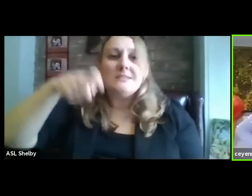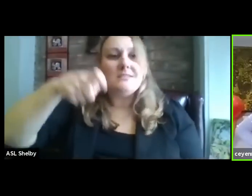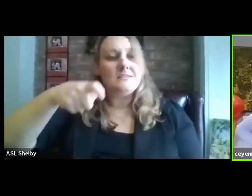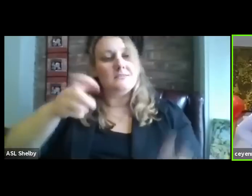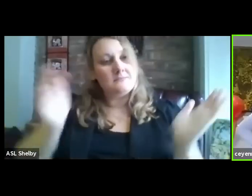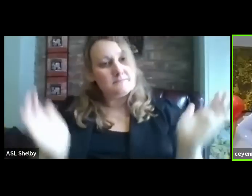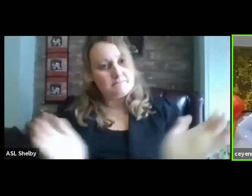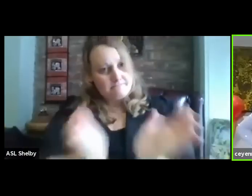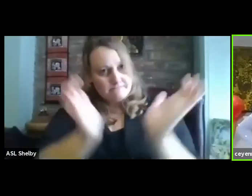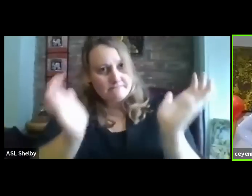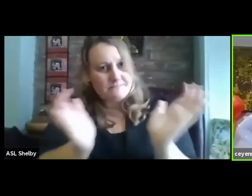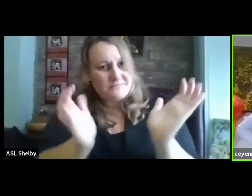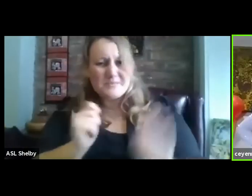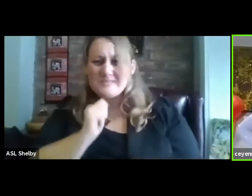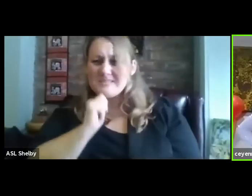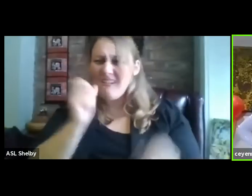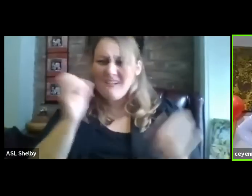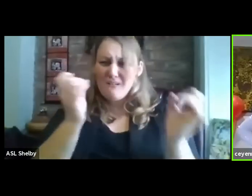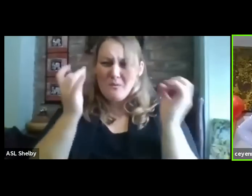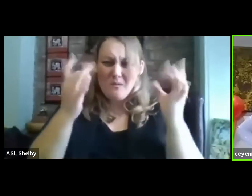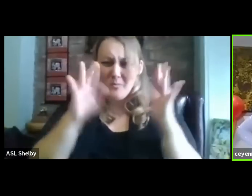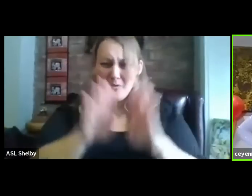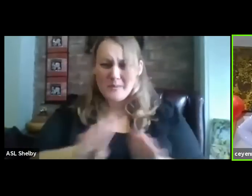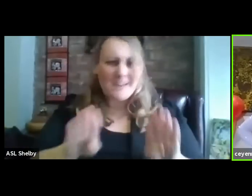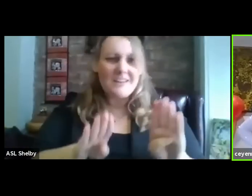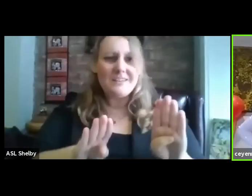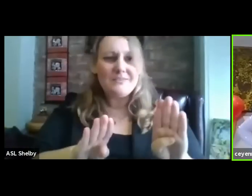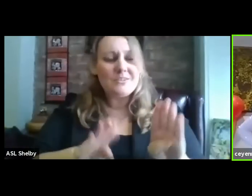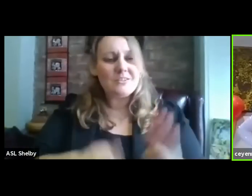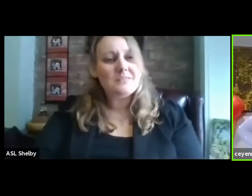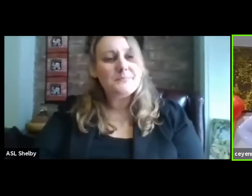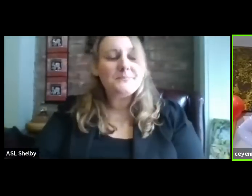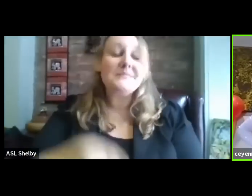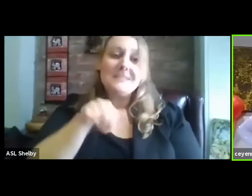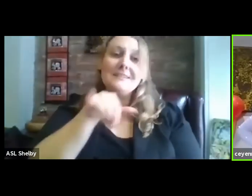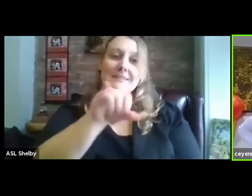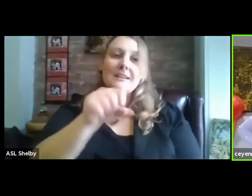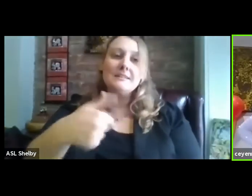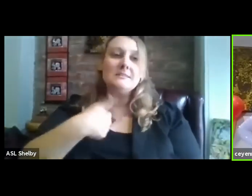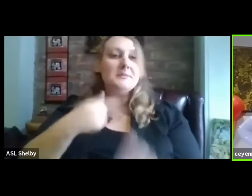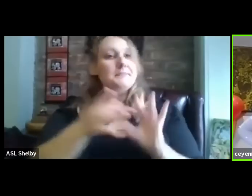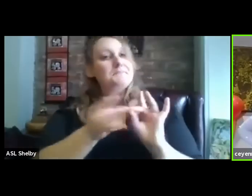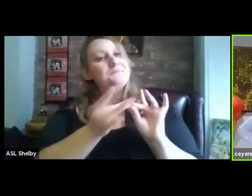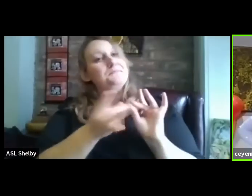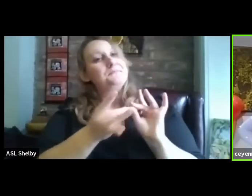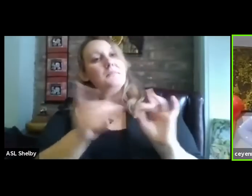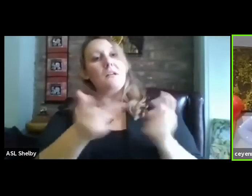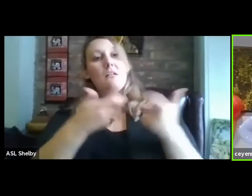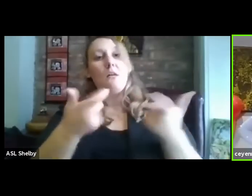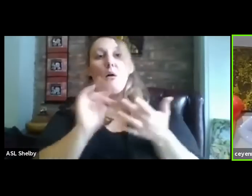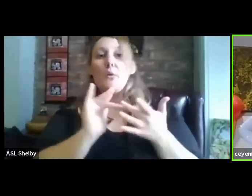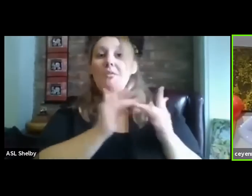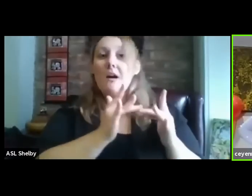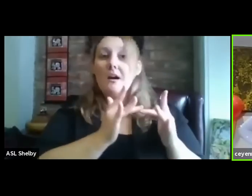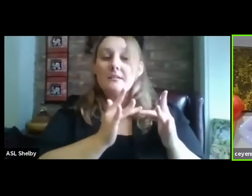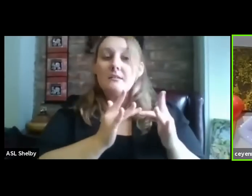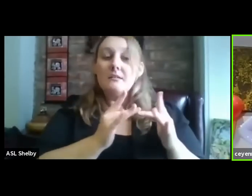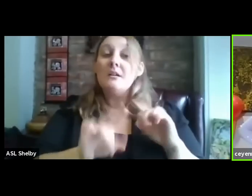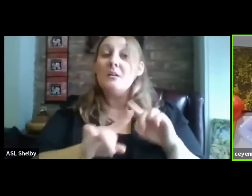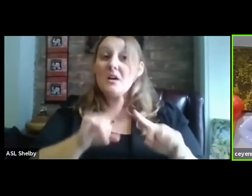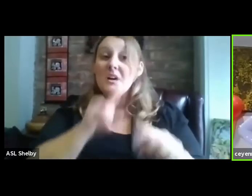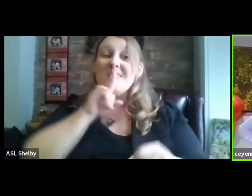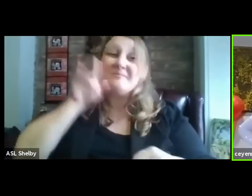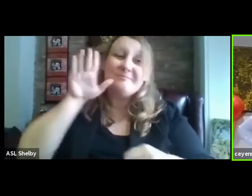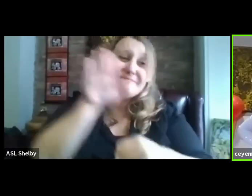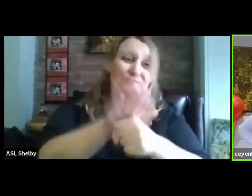such horrible behavior. Yes, I say a lot online. And what I do say, and I stick by it, is I will fuck somebody up if you fuck